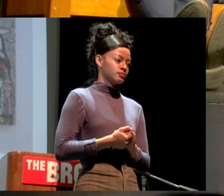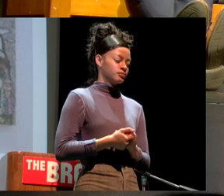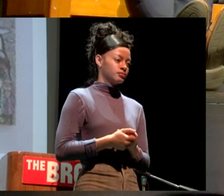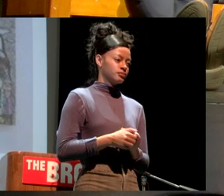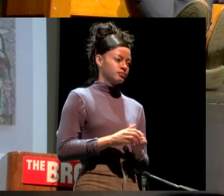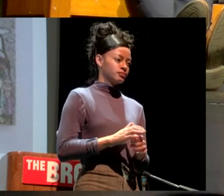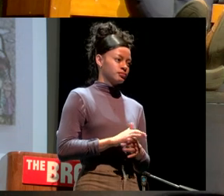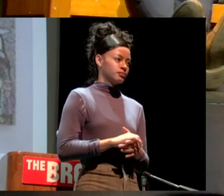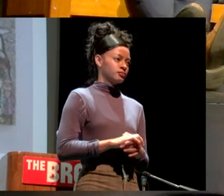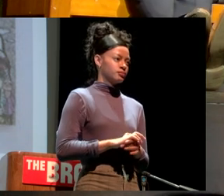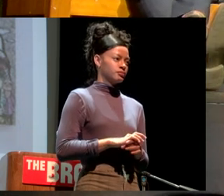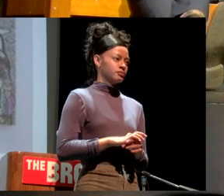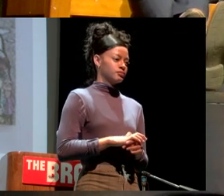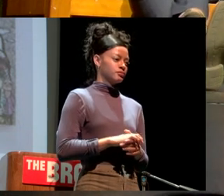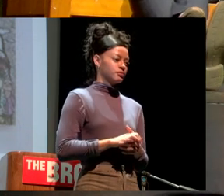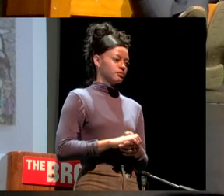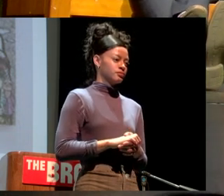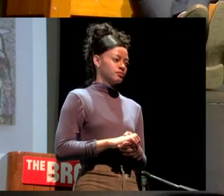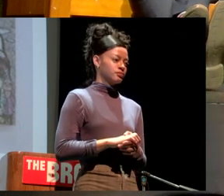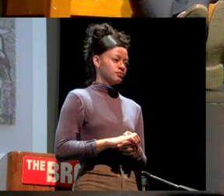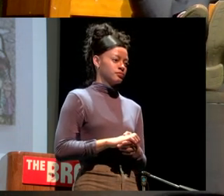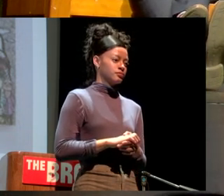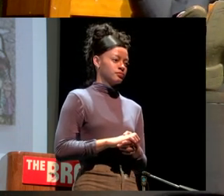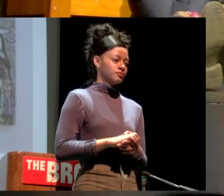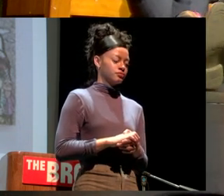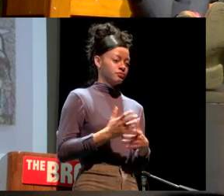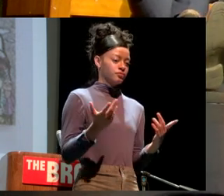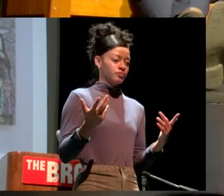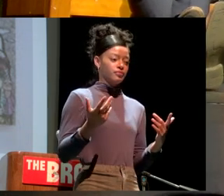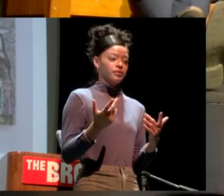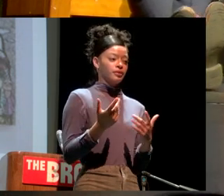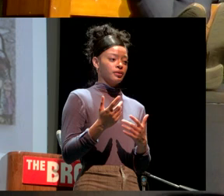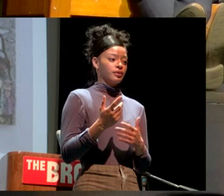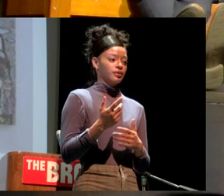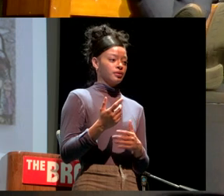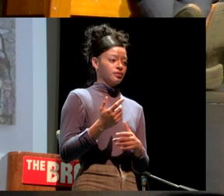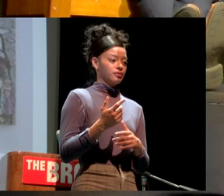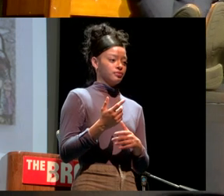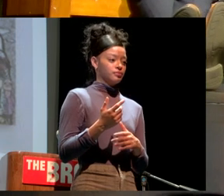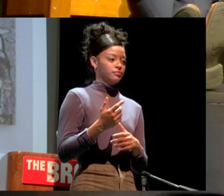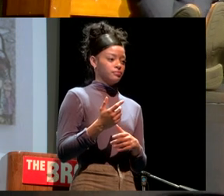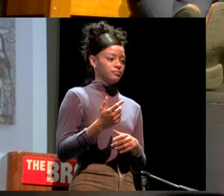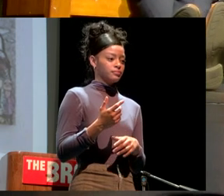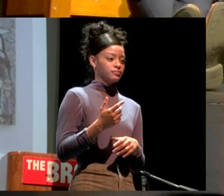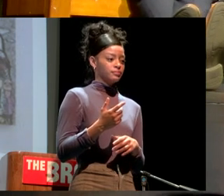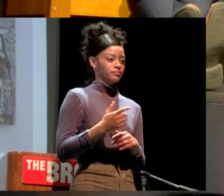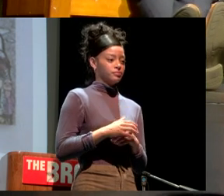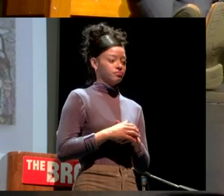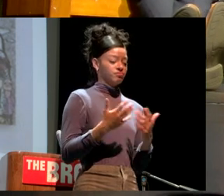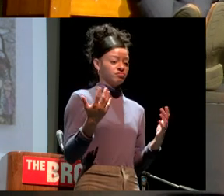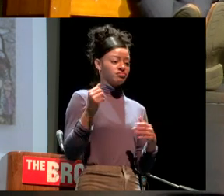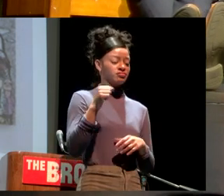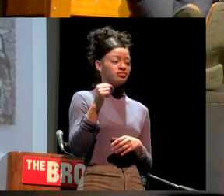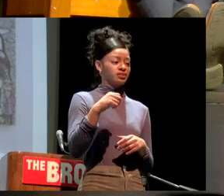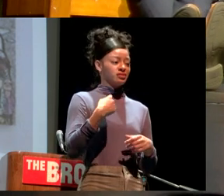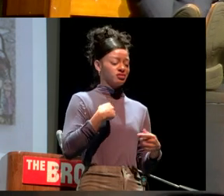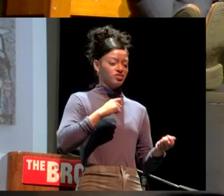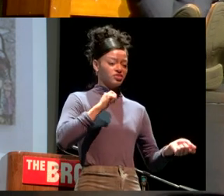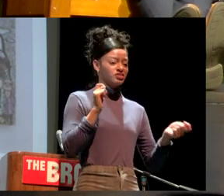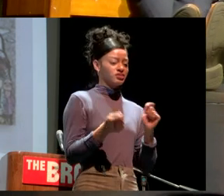my old brother, old, you know, sister or something like that. So, but I don't know.